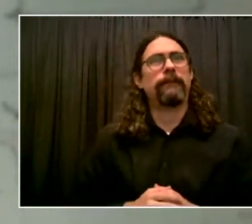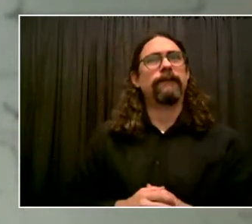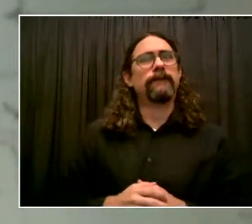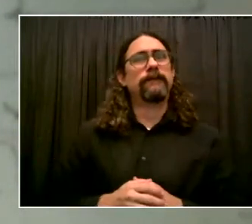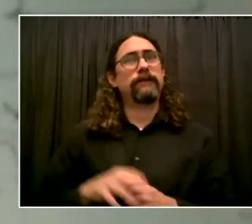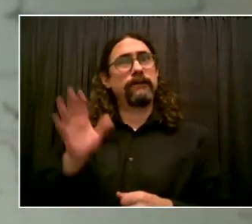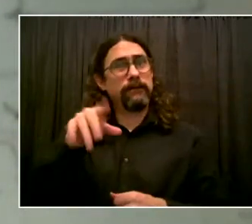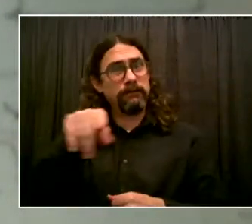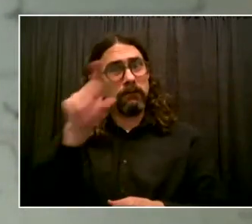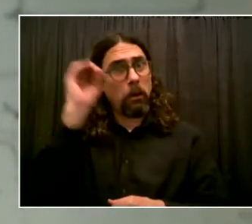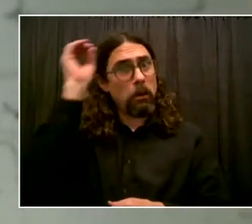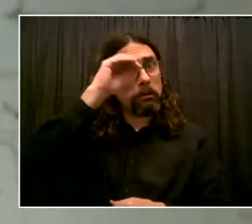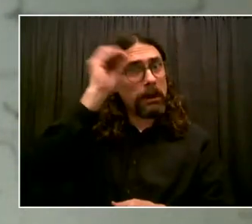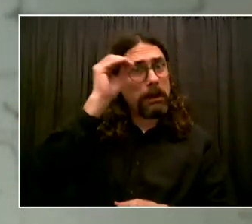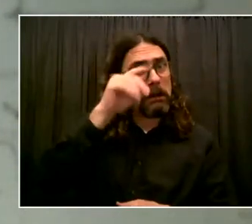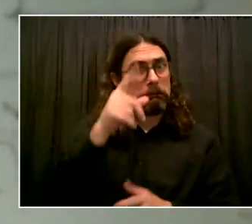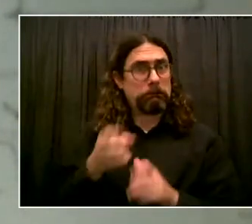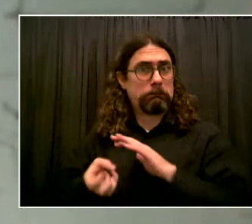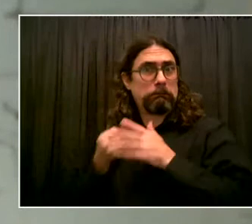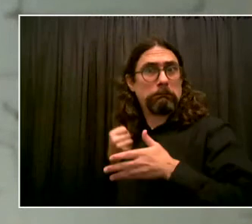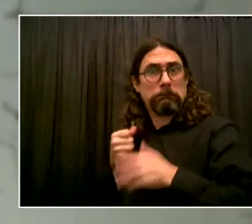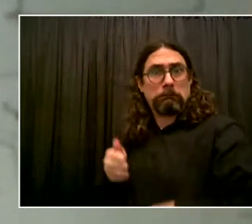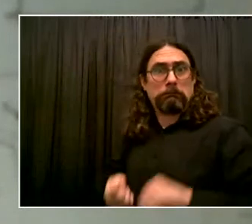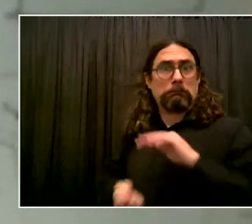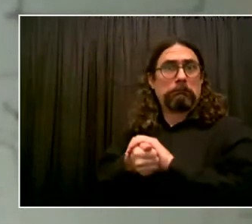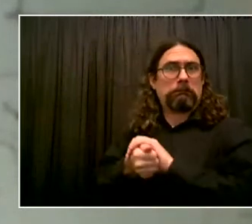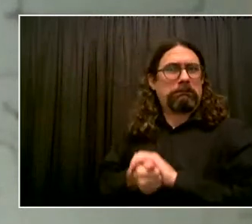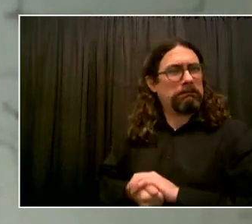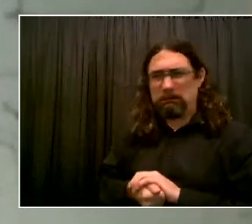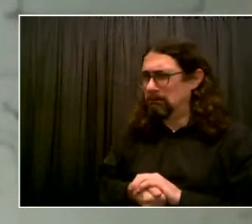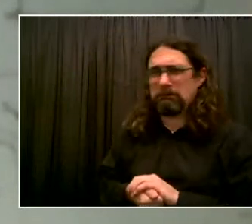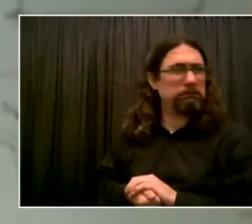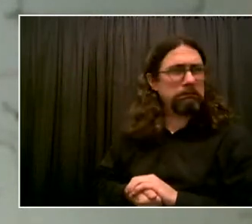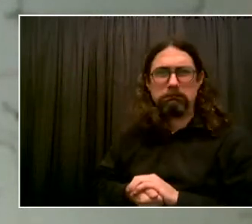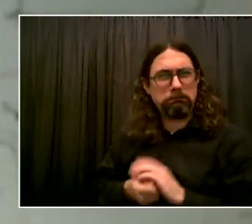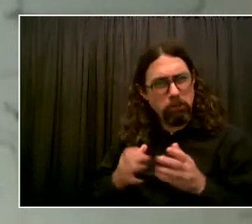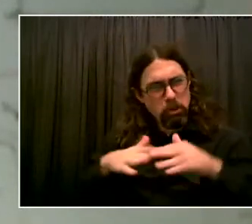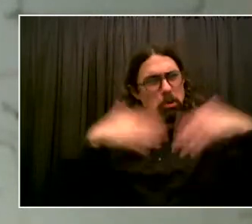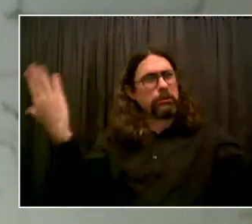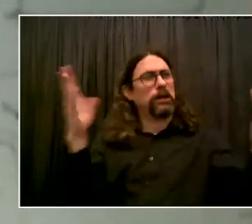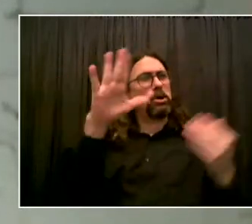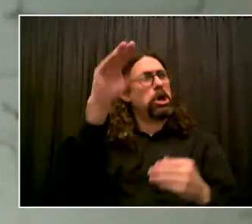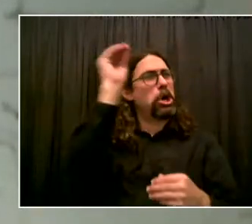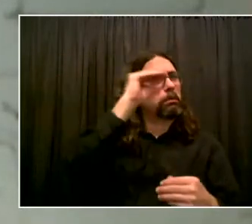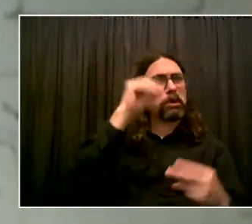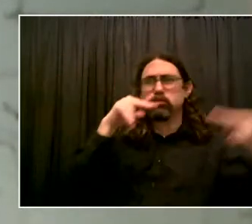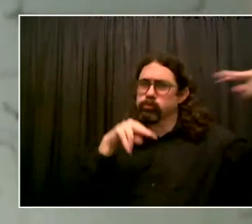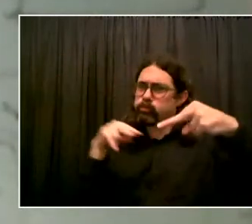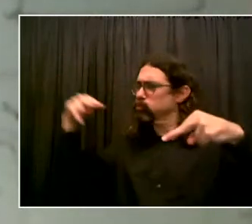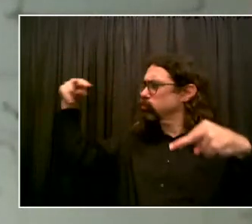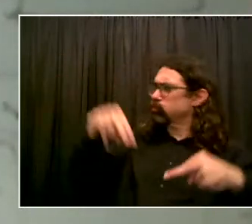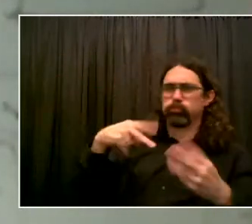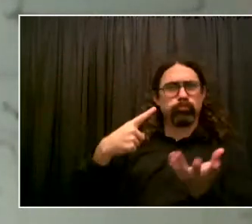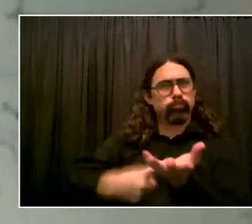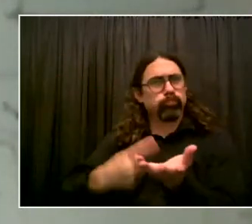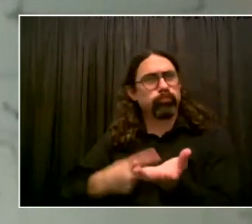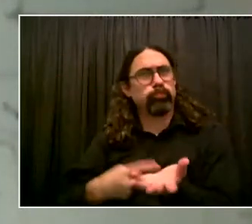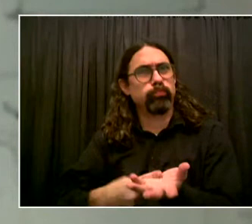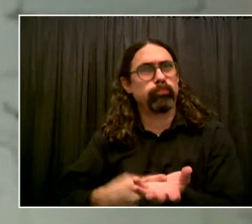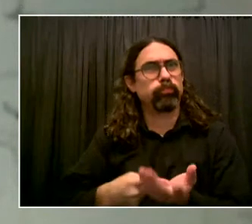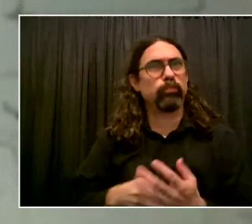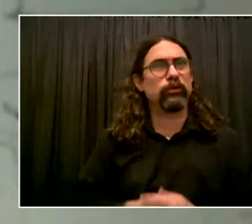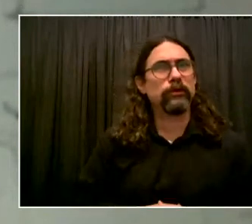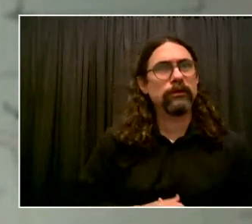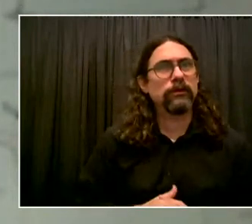no one of us is more important than all of us. That asking for small contributions from everyone for the benefit of